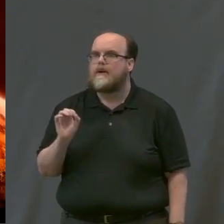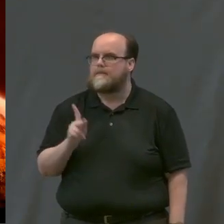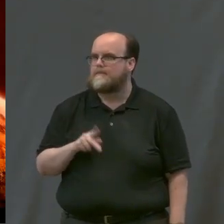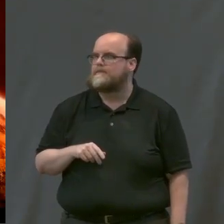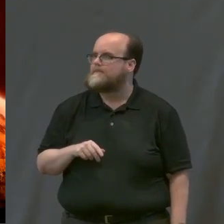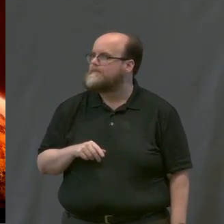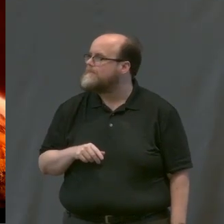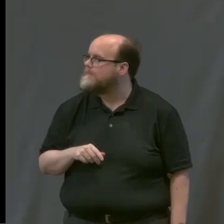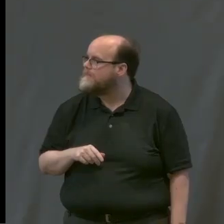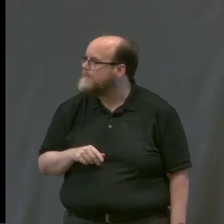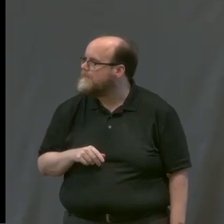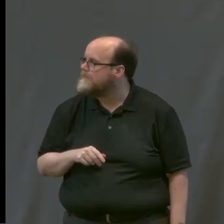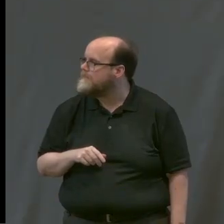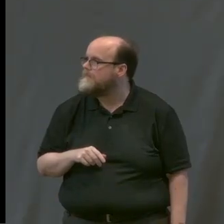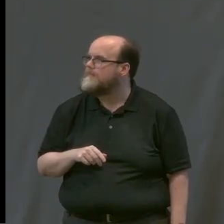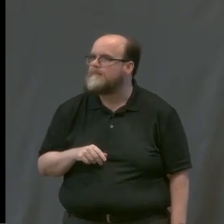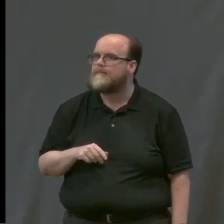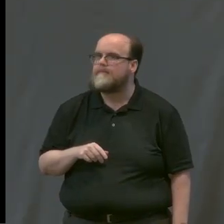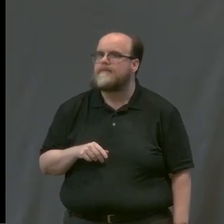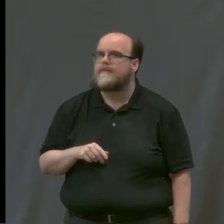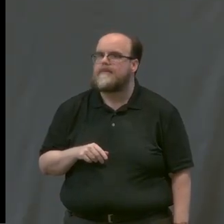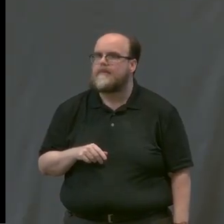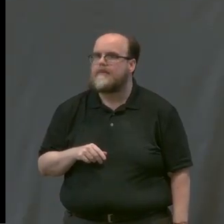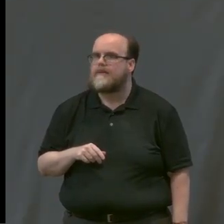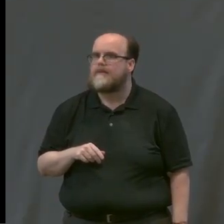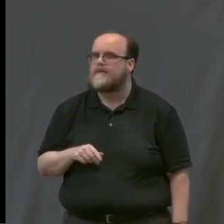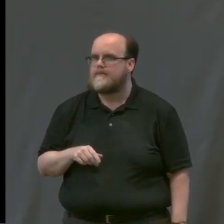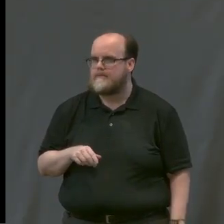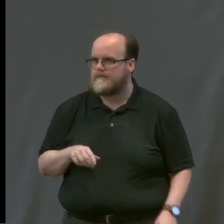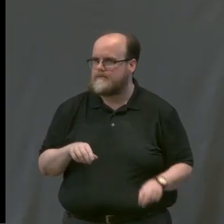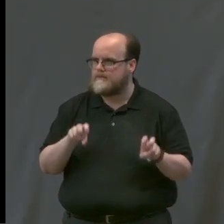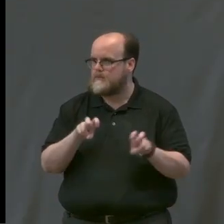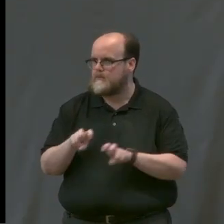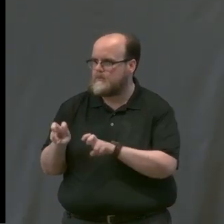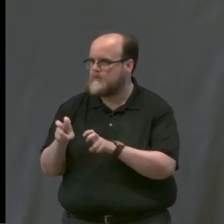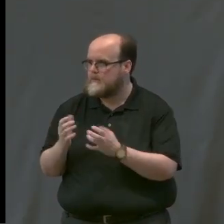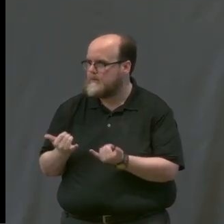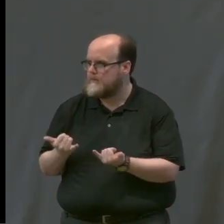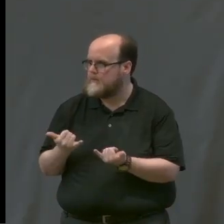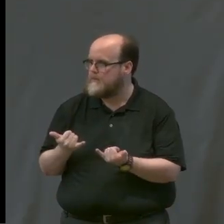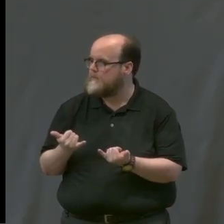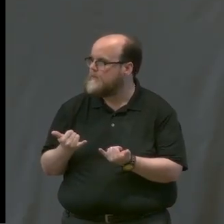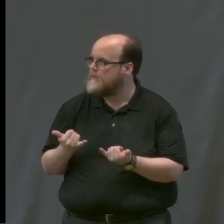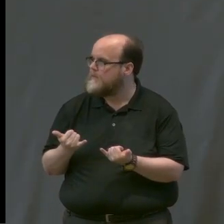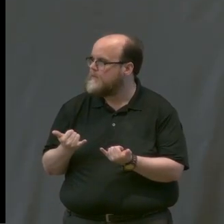Okay, let's switch gears now.